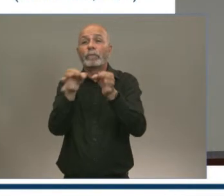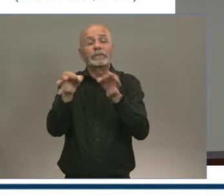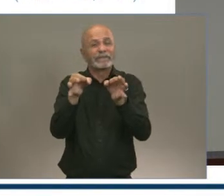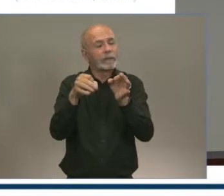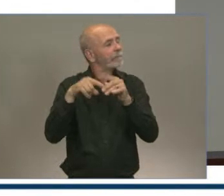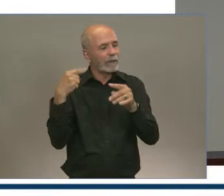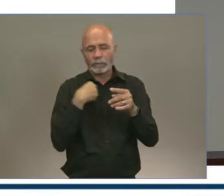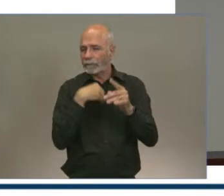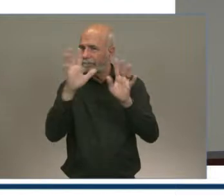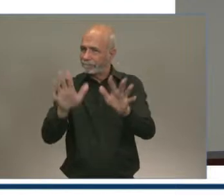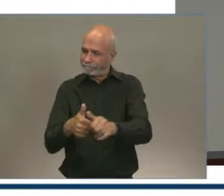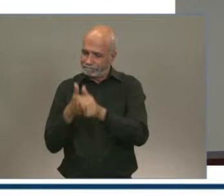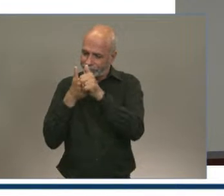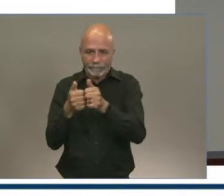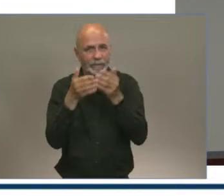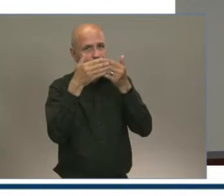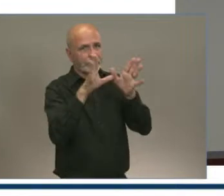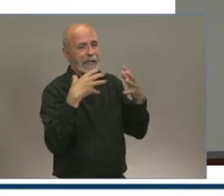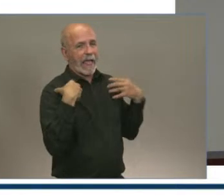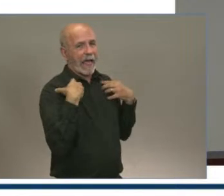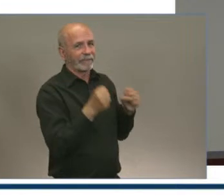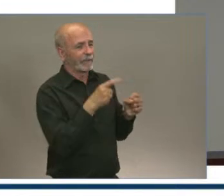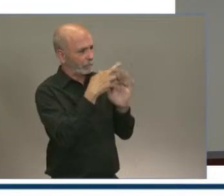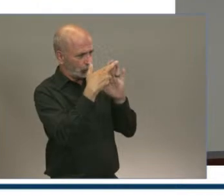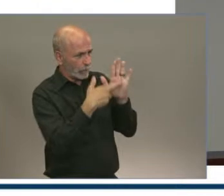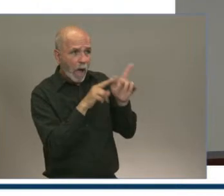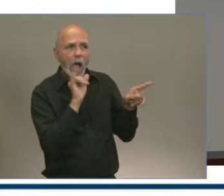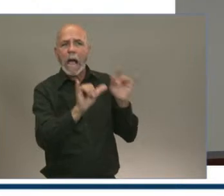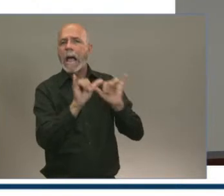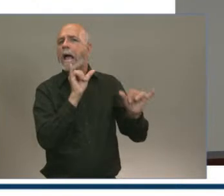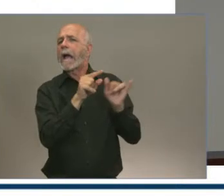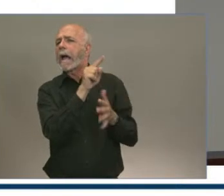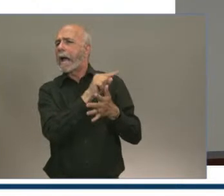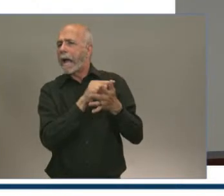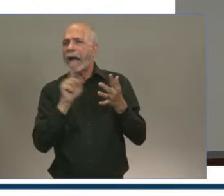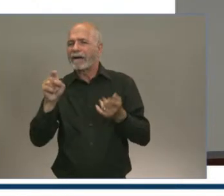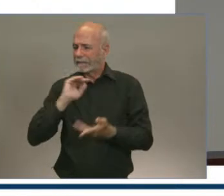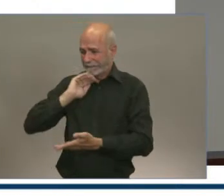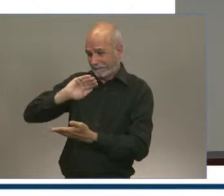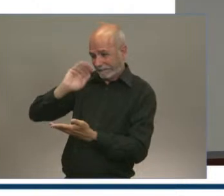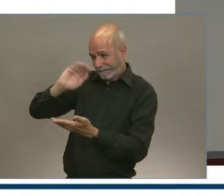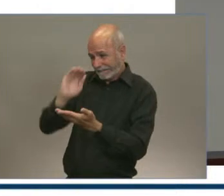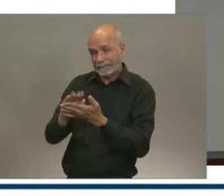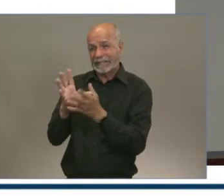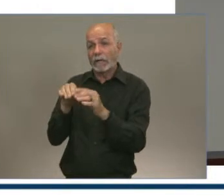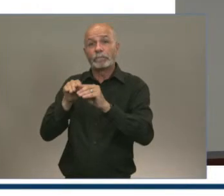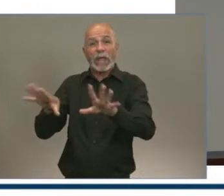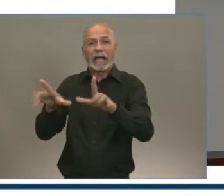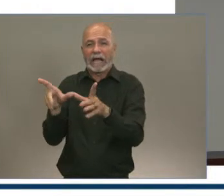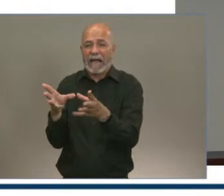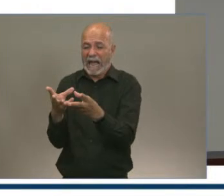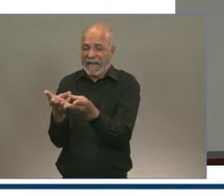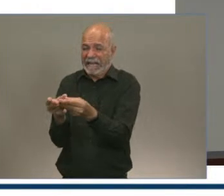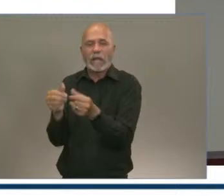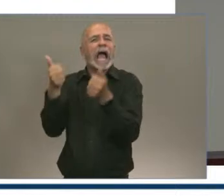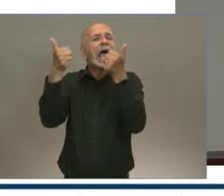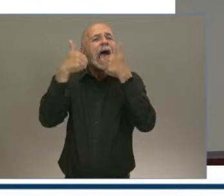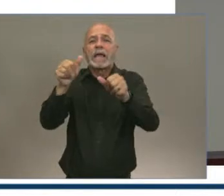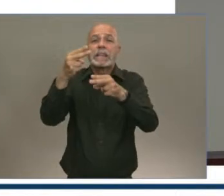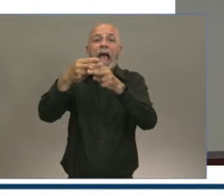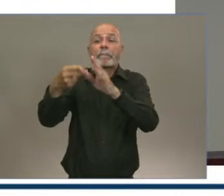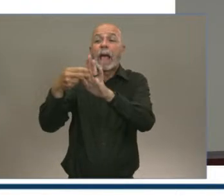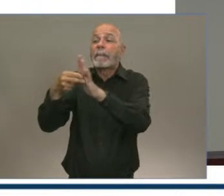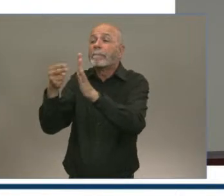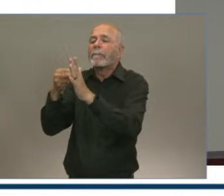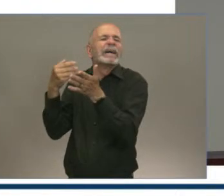to the public health protocols, which are all built on reducing the chance for the virus, regardless of variant strain, from spreading.